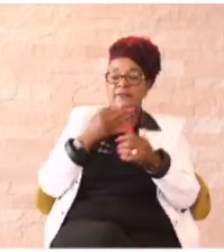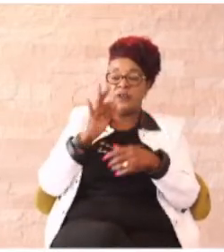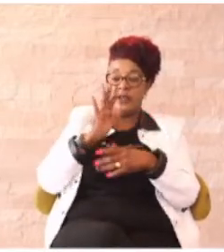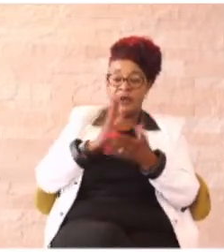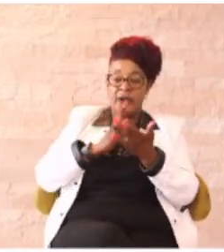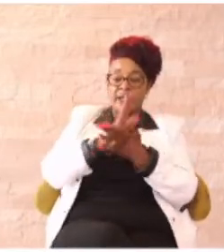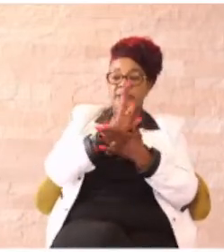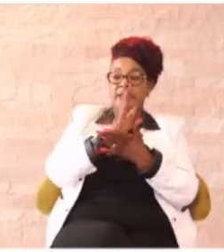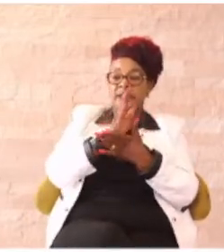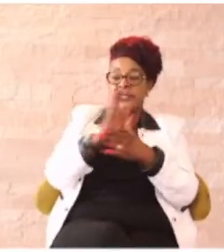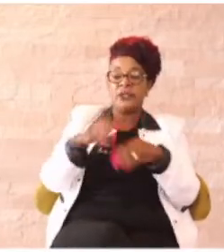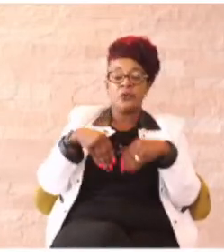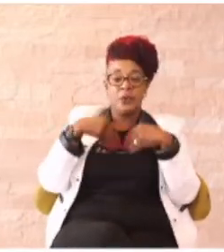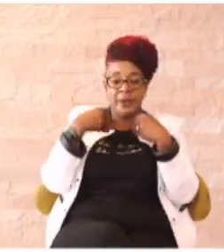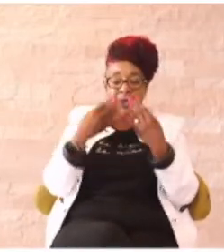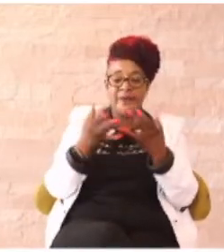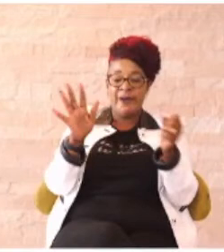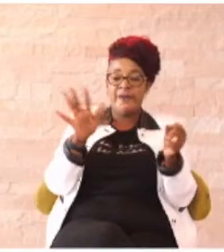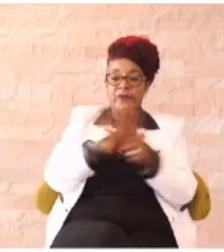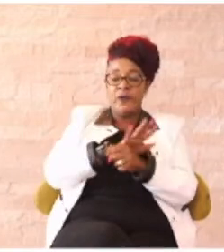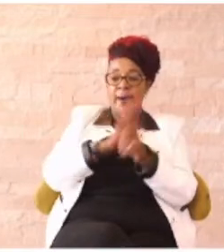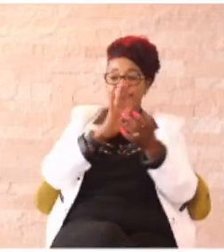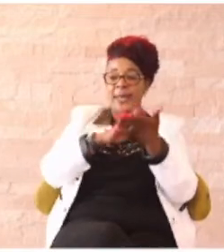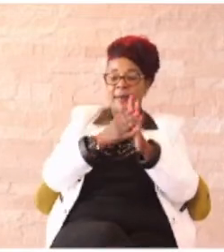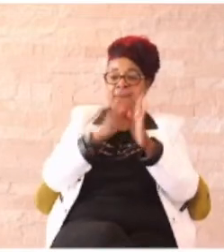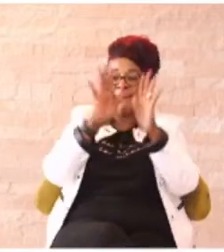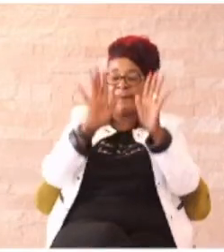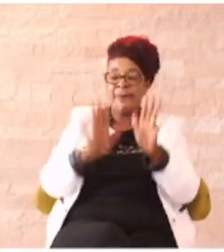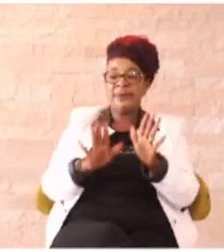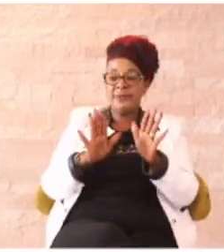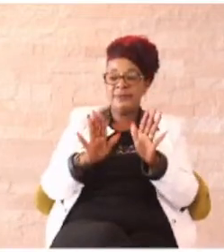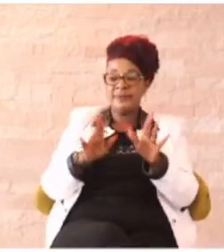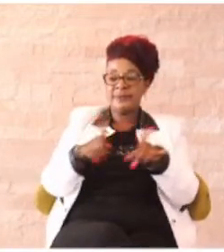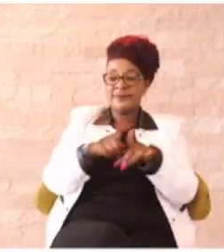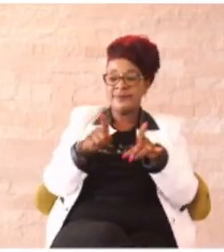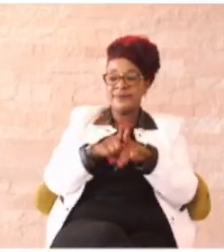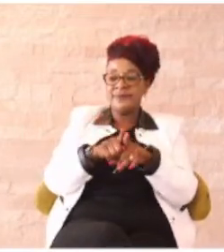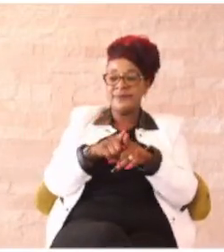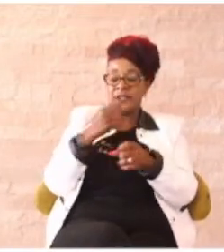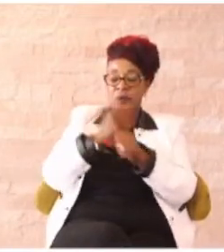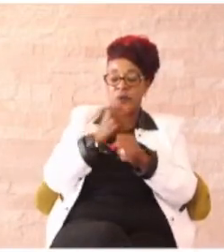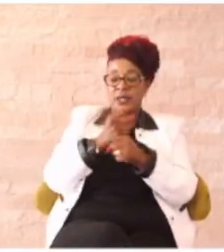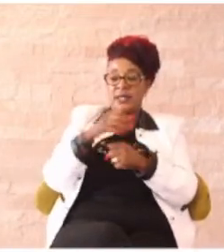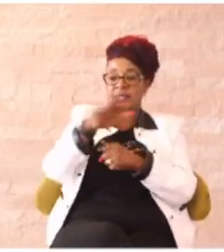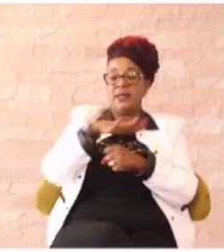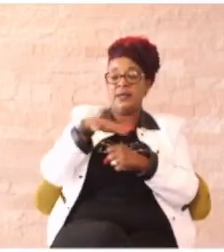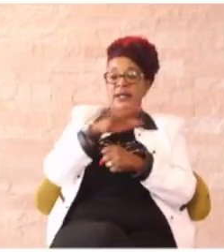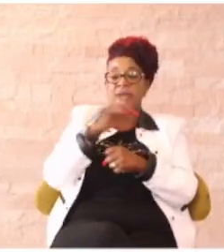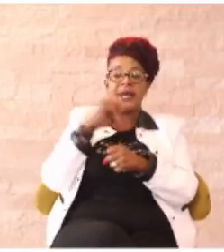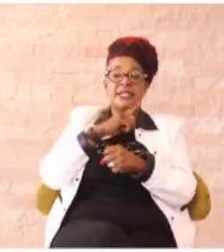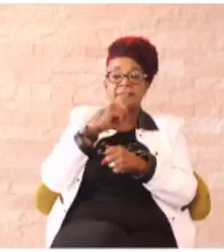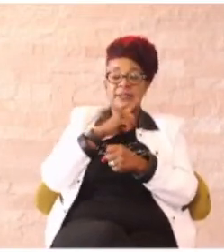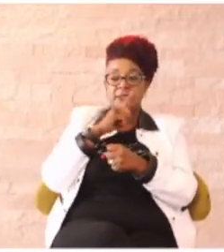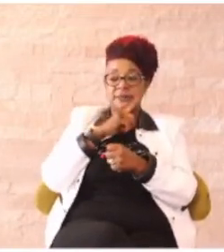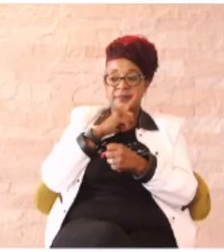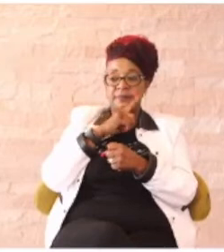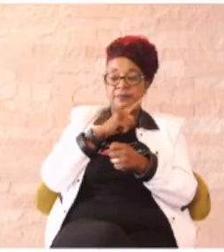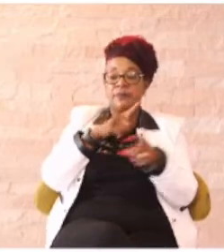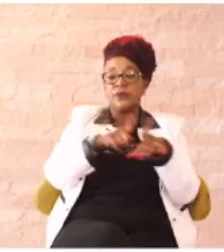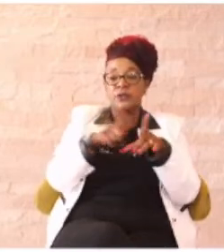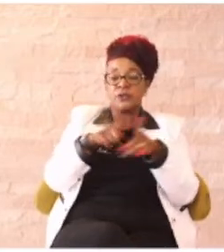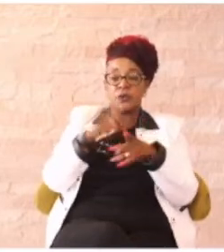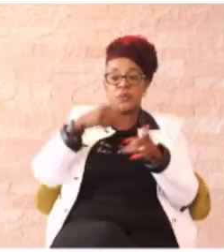rights significantly helpful to end GBV and work area harassment. We also